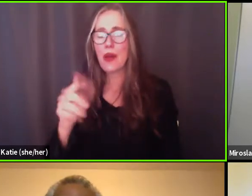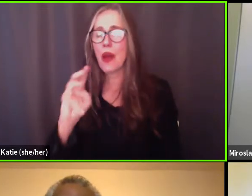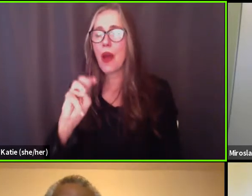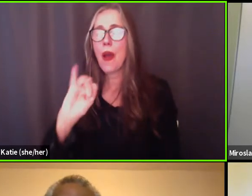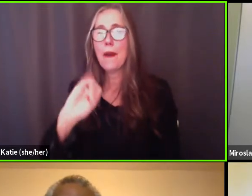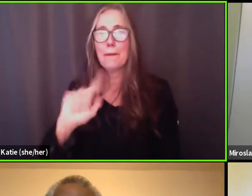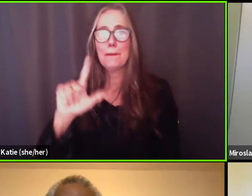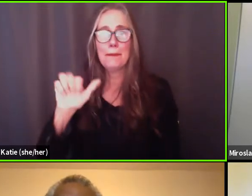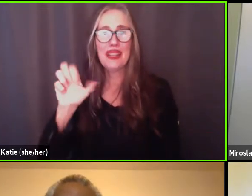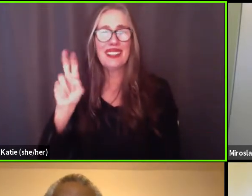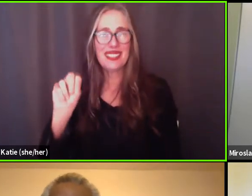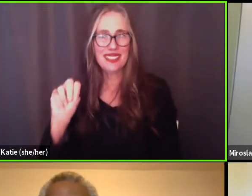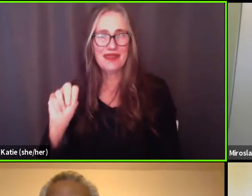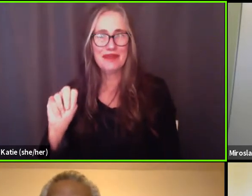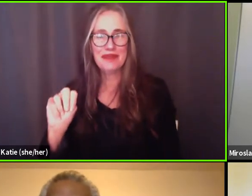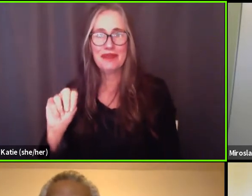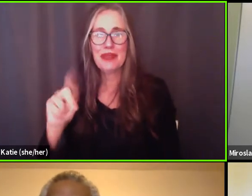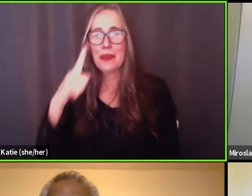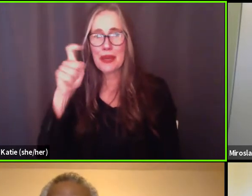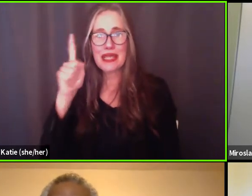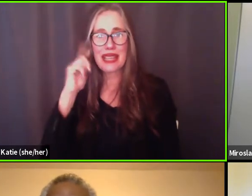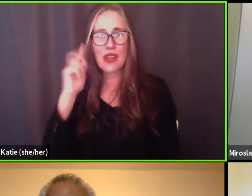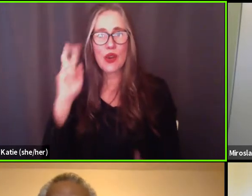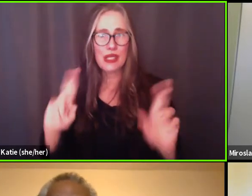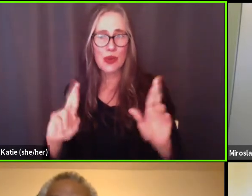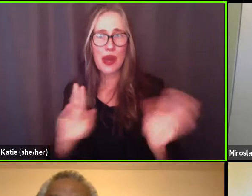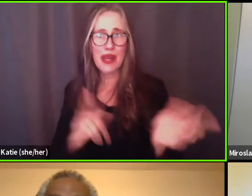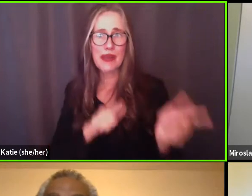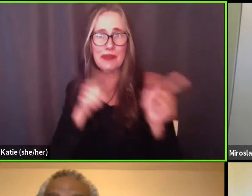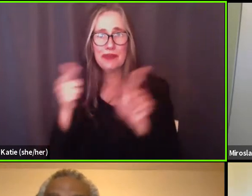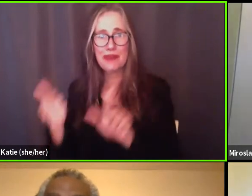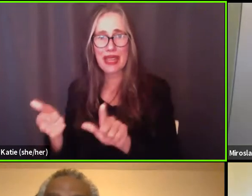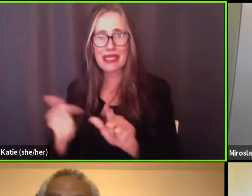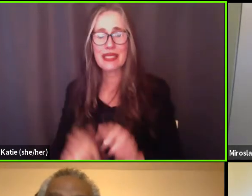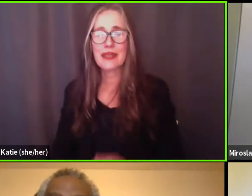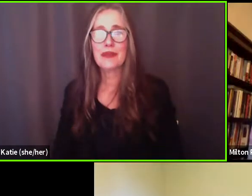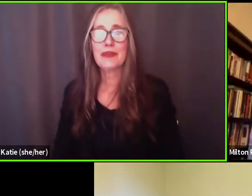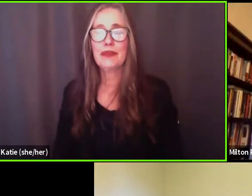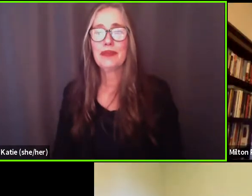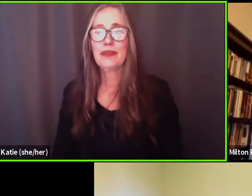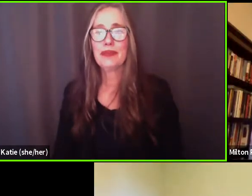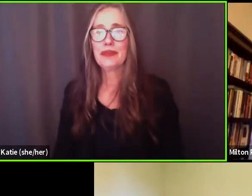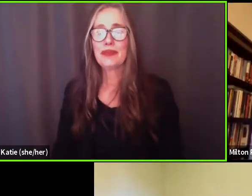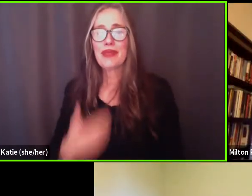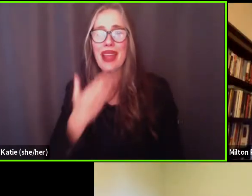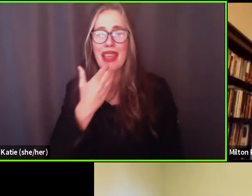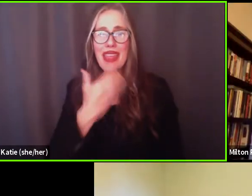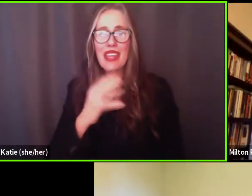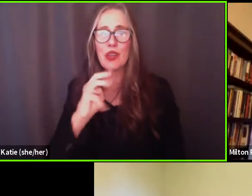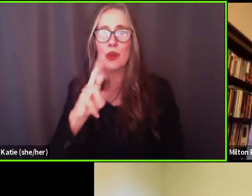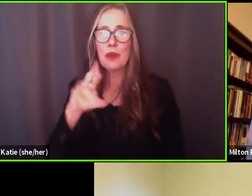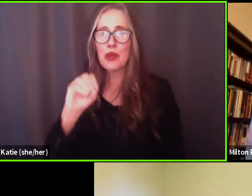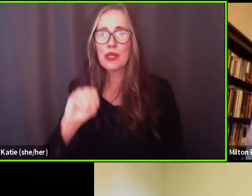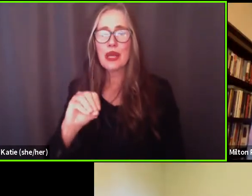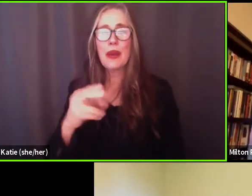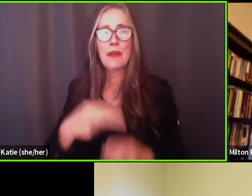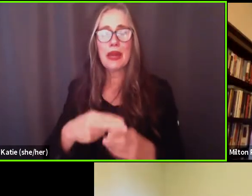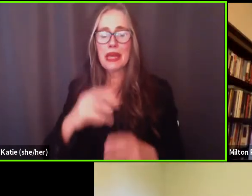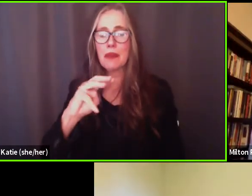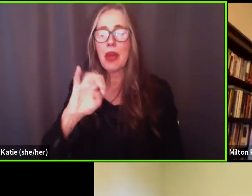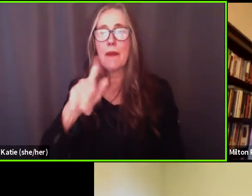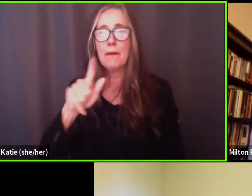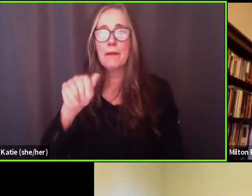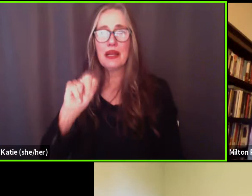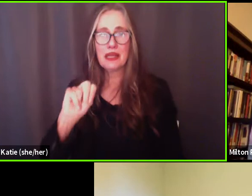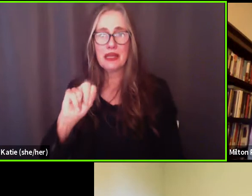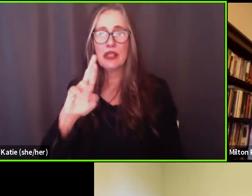well orchestrated okay all right well thank you and uh good afternoon everybody my name is milton reynolds and i am a